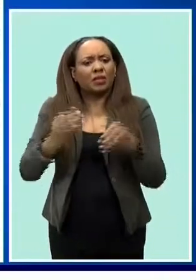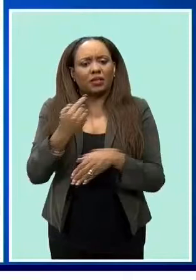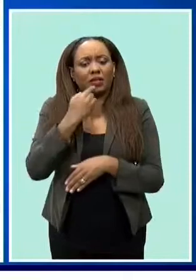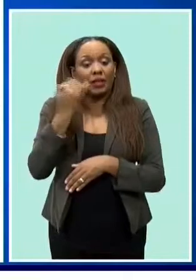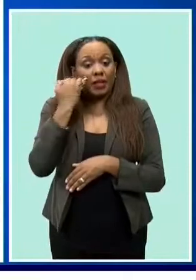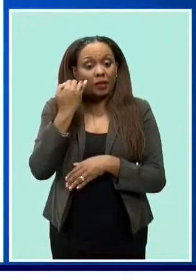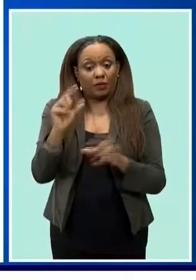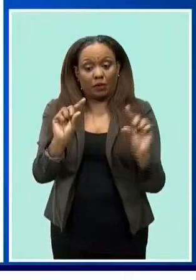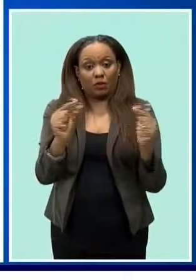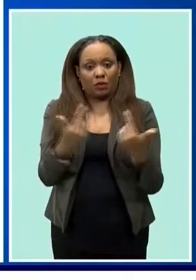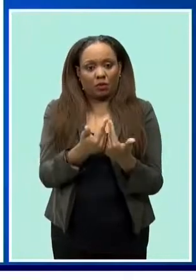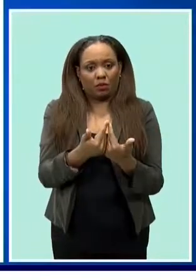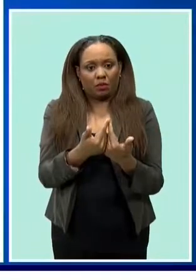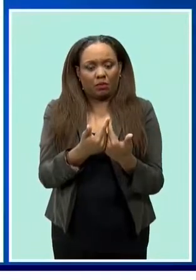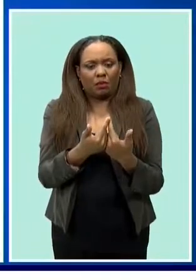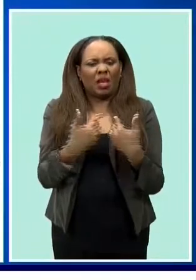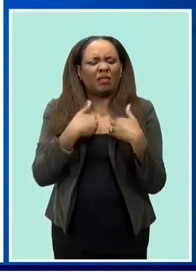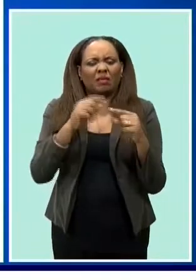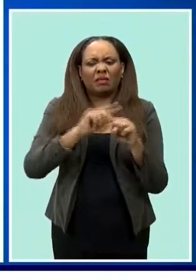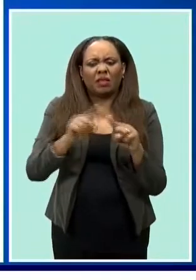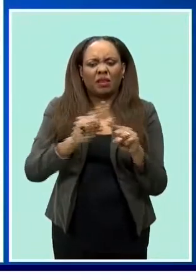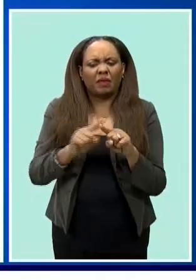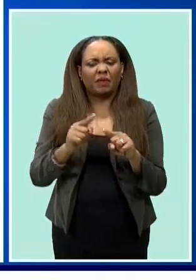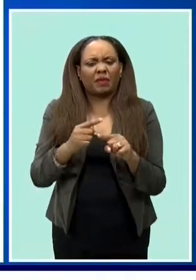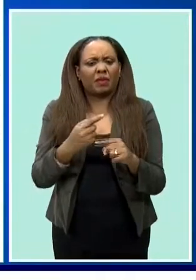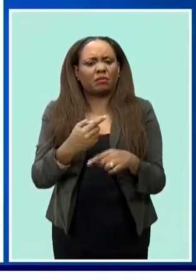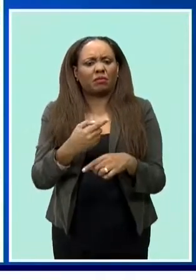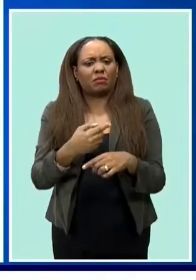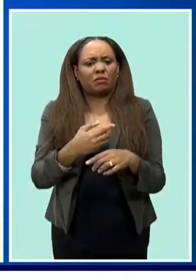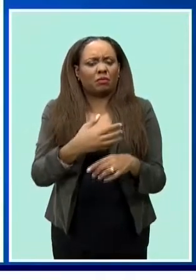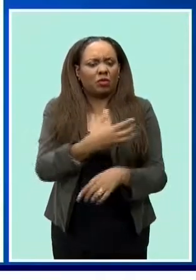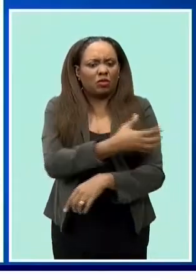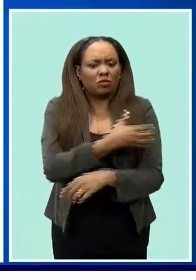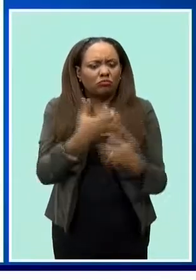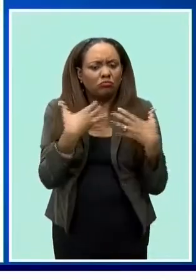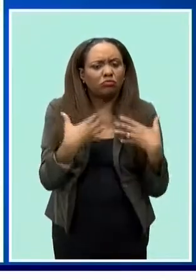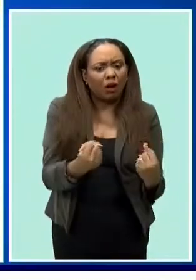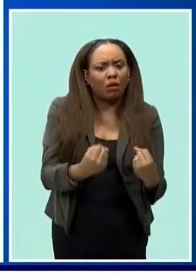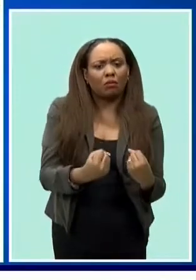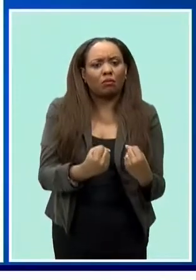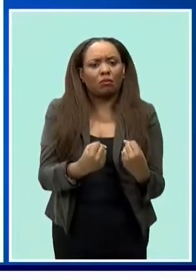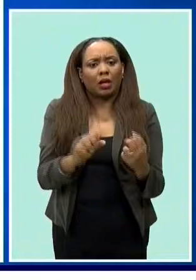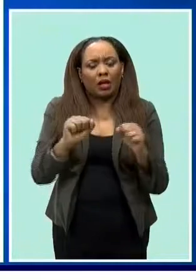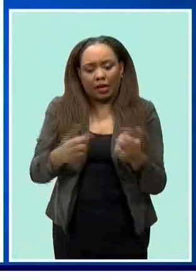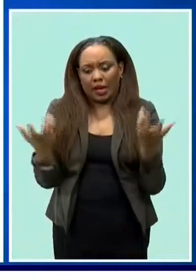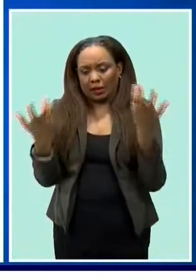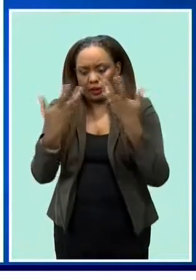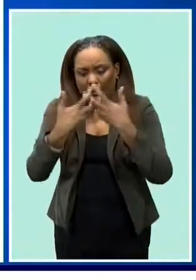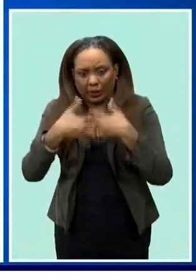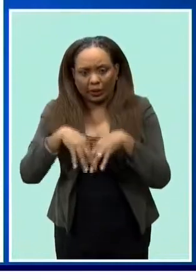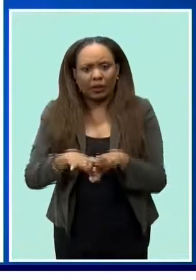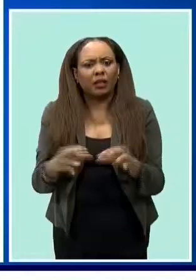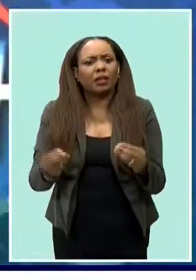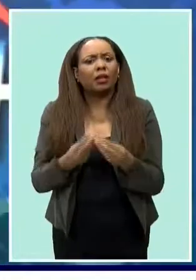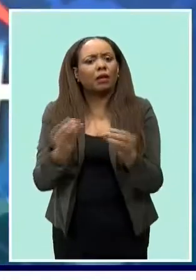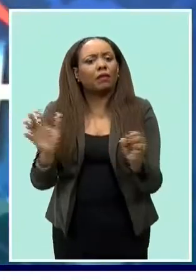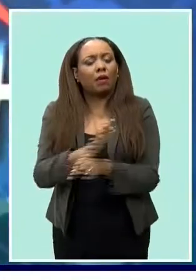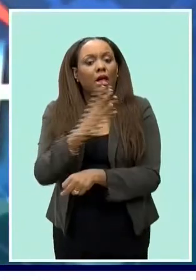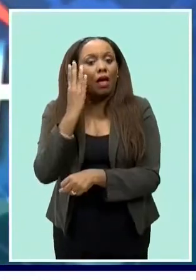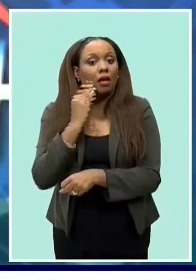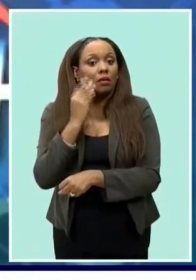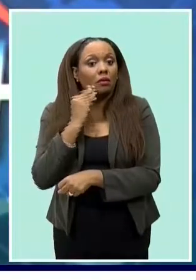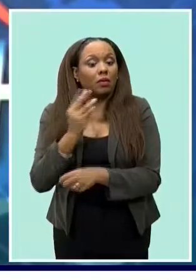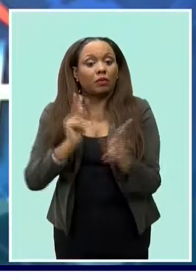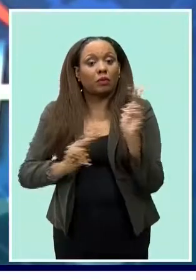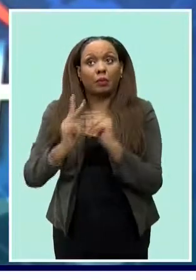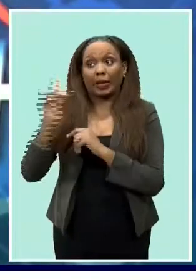the group use their respective strengths and brand themselves as a group, they can ultimately offer a complete experience to visitors. Our